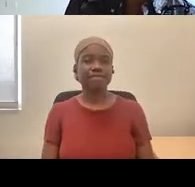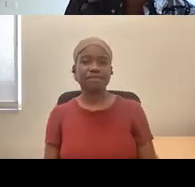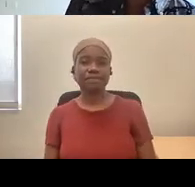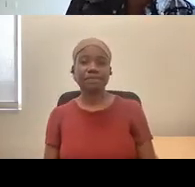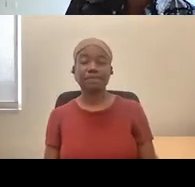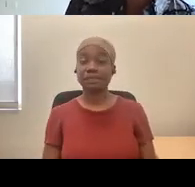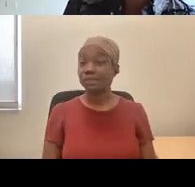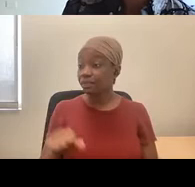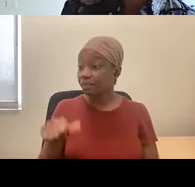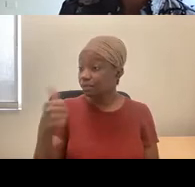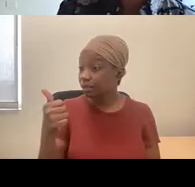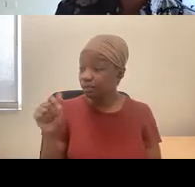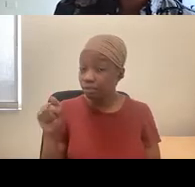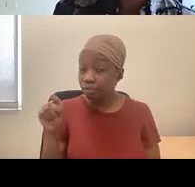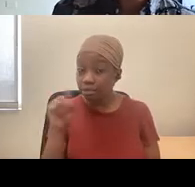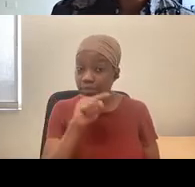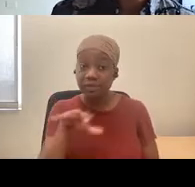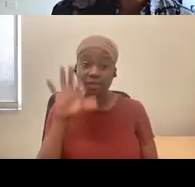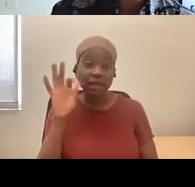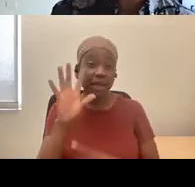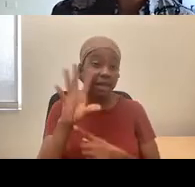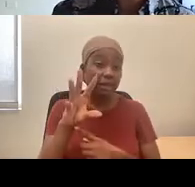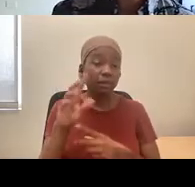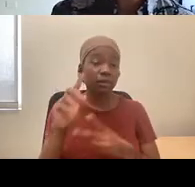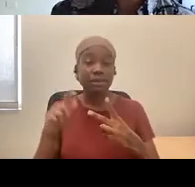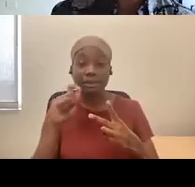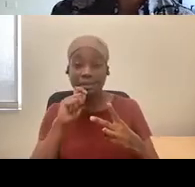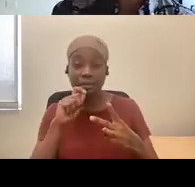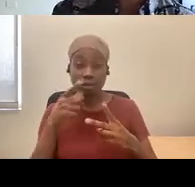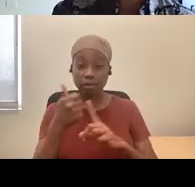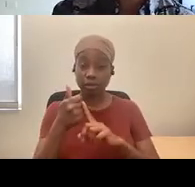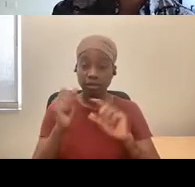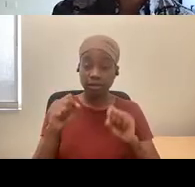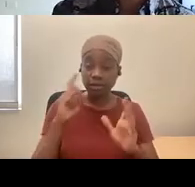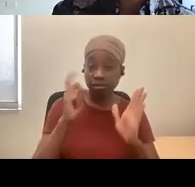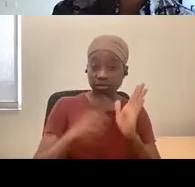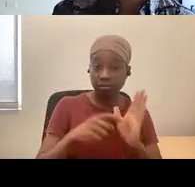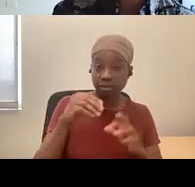Anyone else find any cameras or microphones that you can identify?